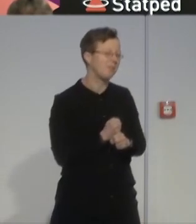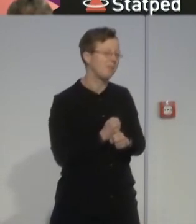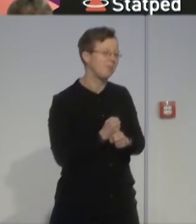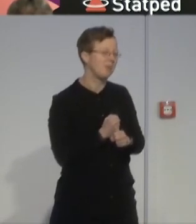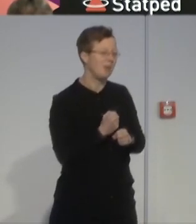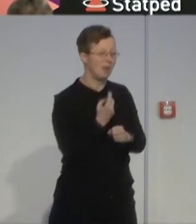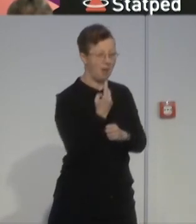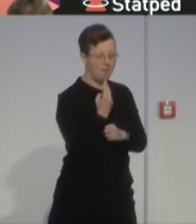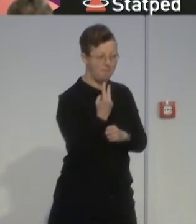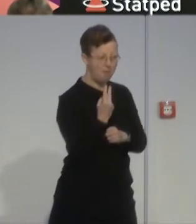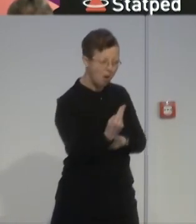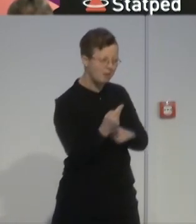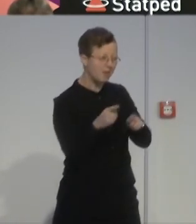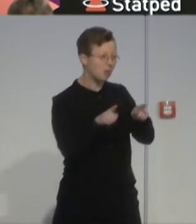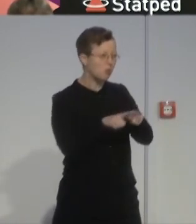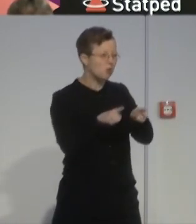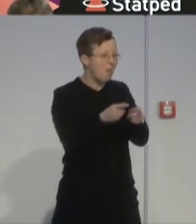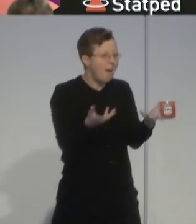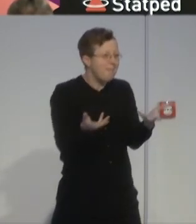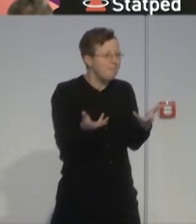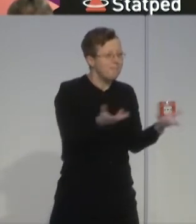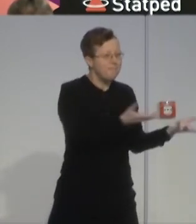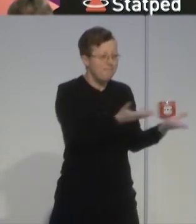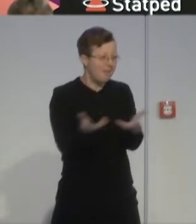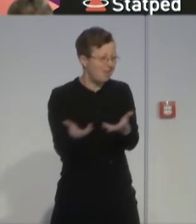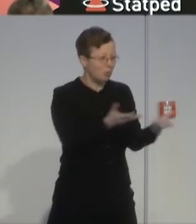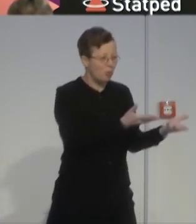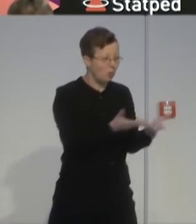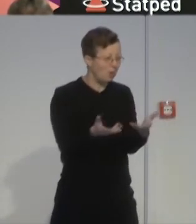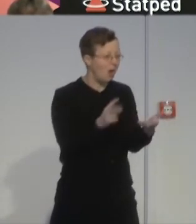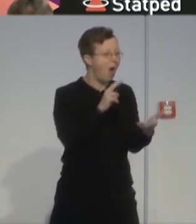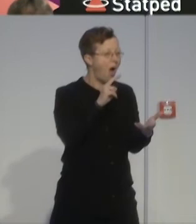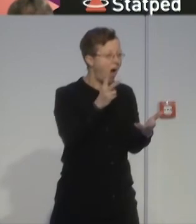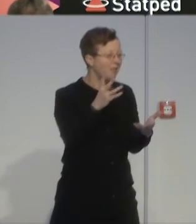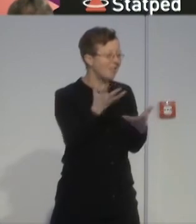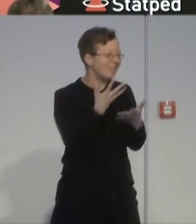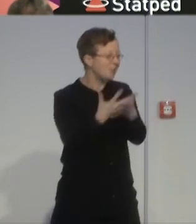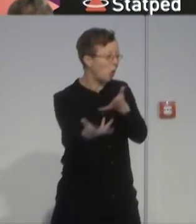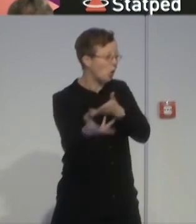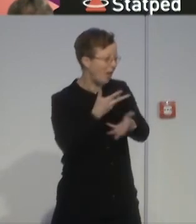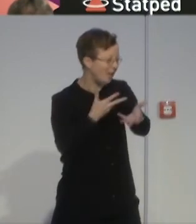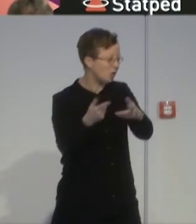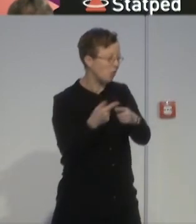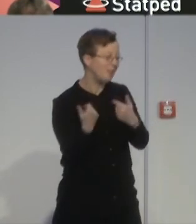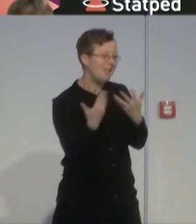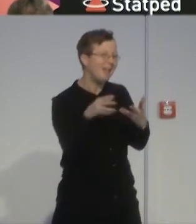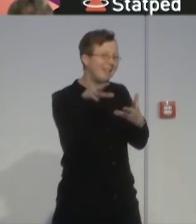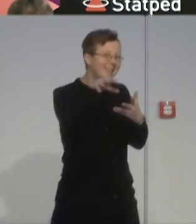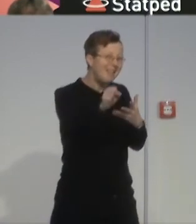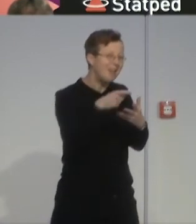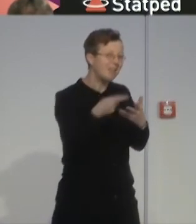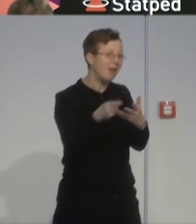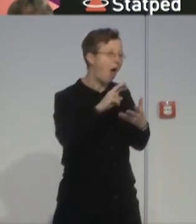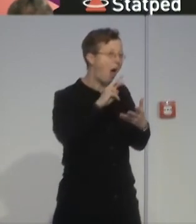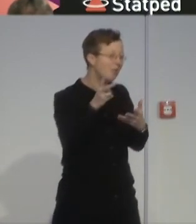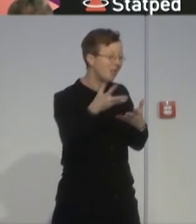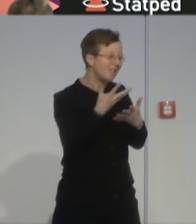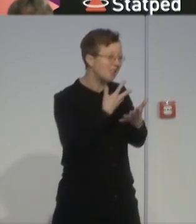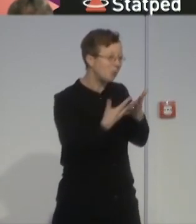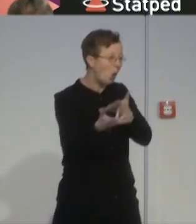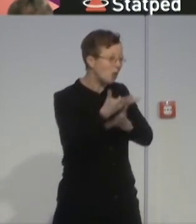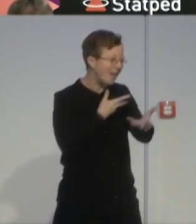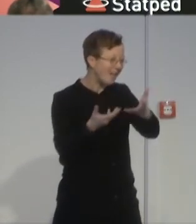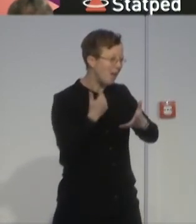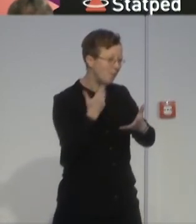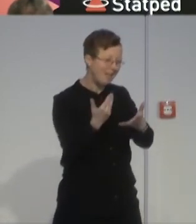The partner as a mediator of others' languaging, one who gives access to others' languaging, is not